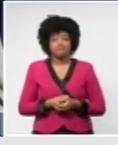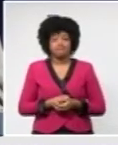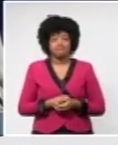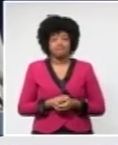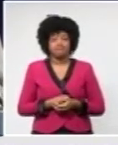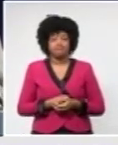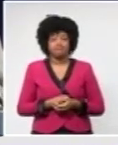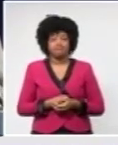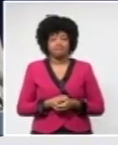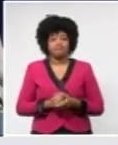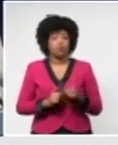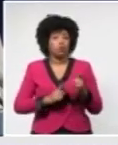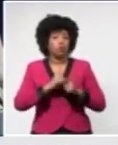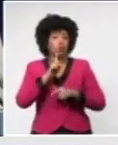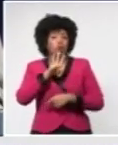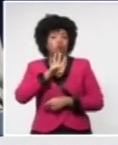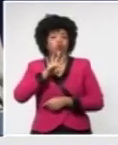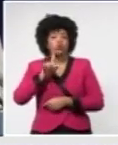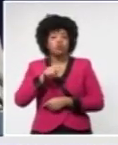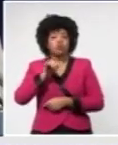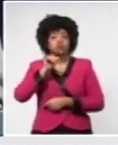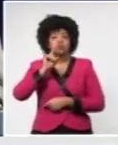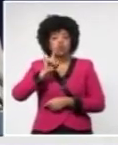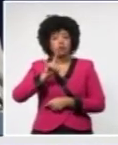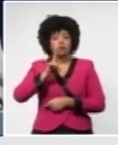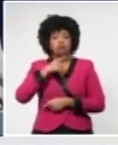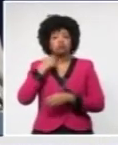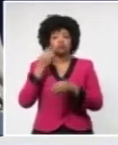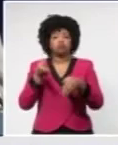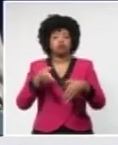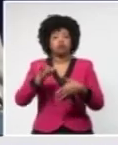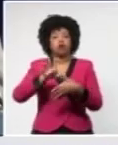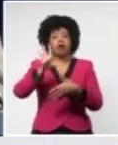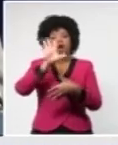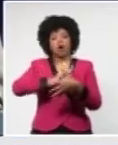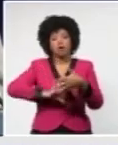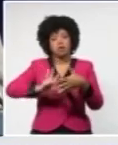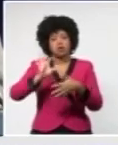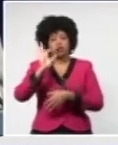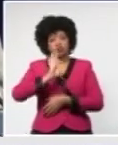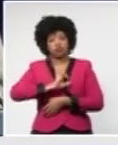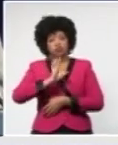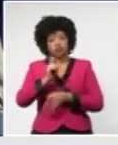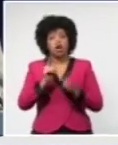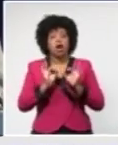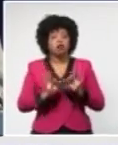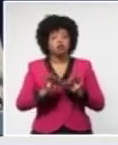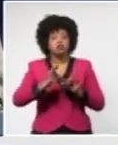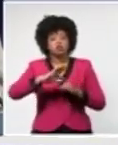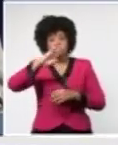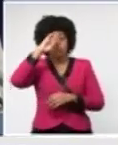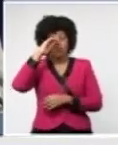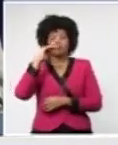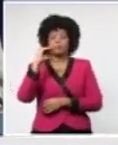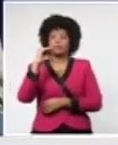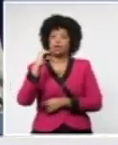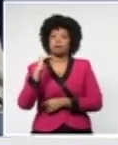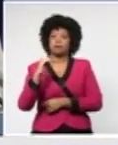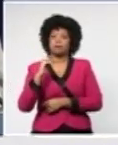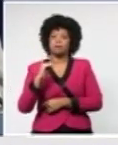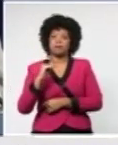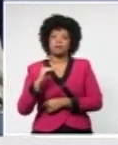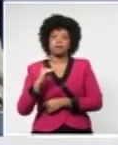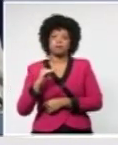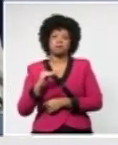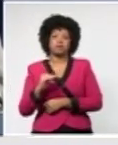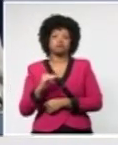place number 20, the 20th place in the region from the lethality point of view. On the other hand, with this